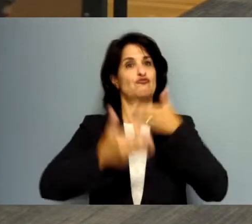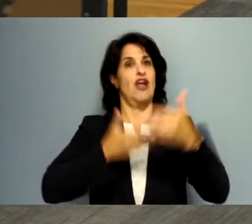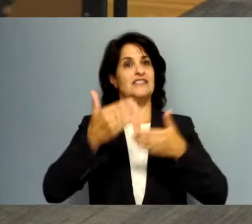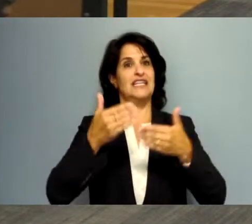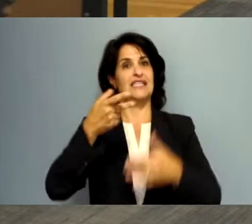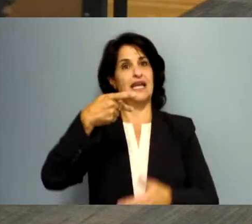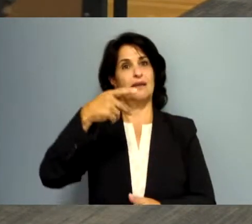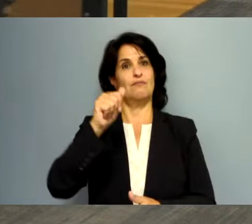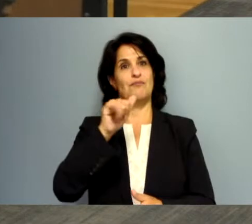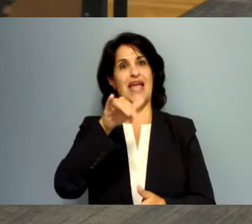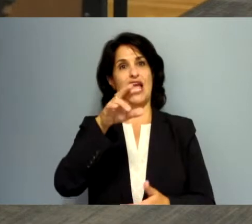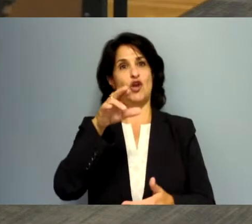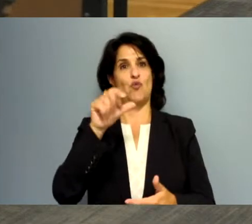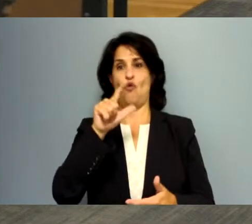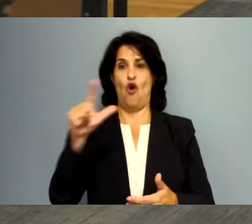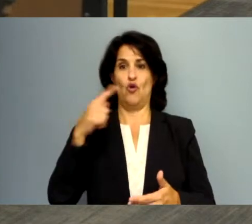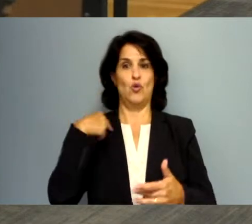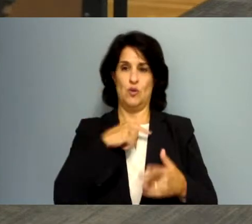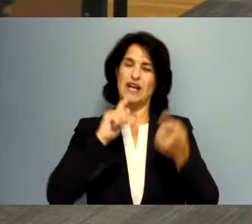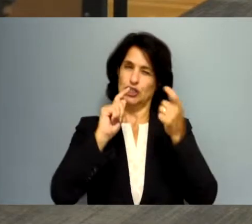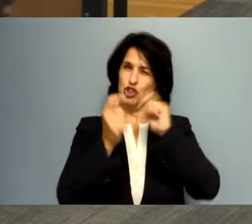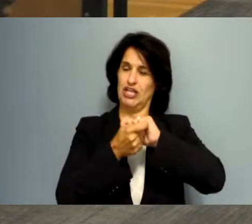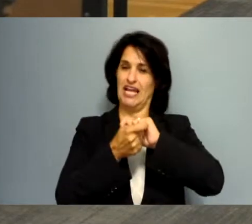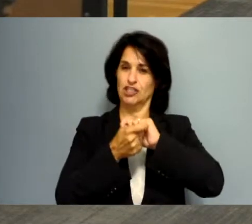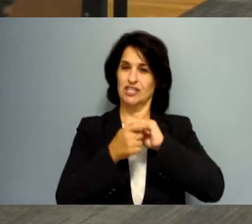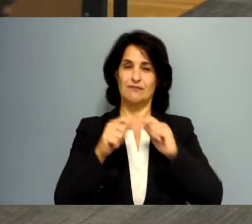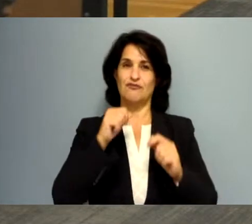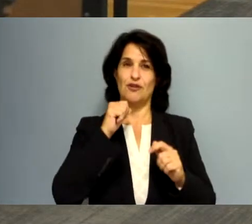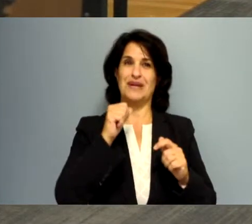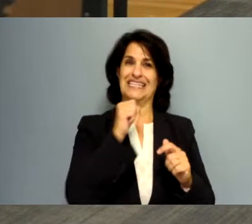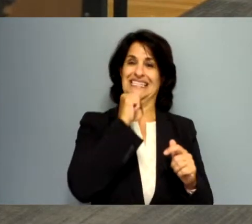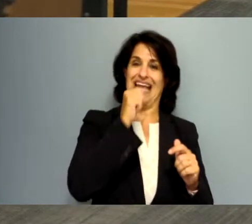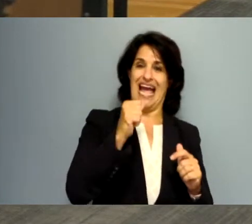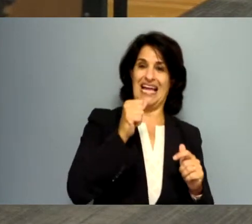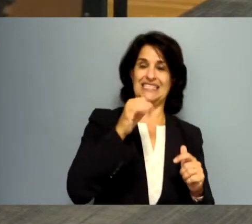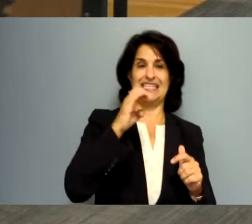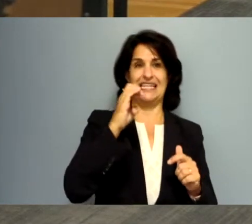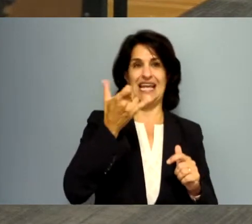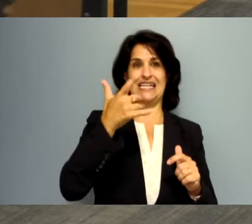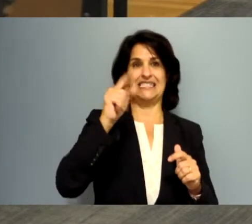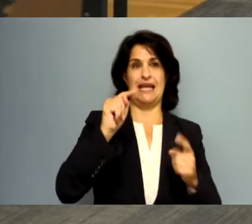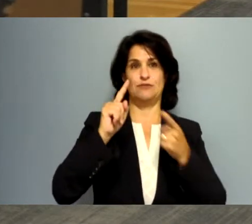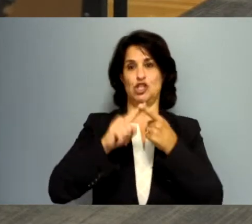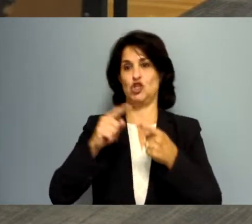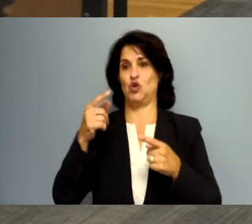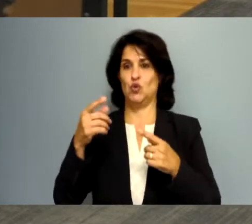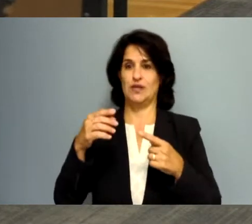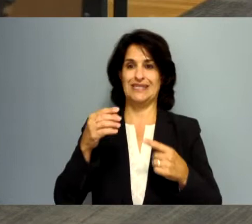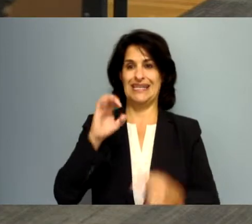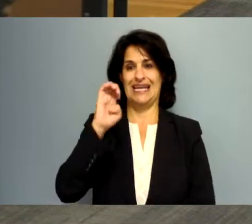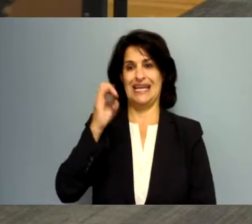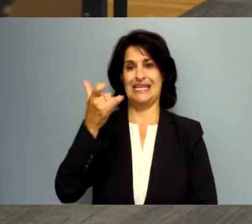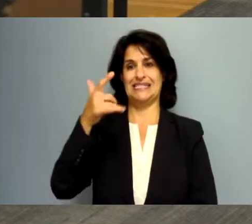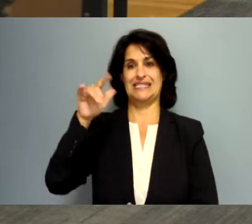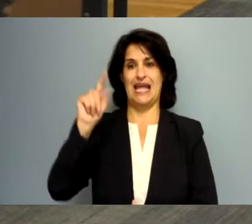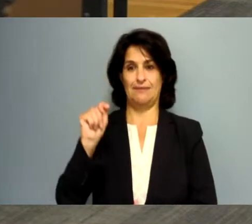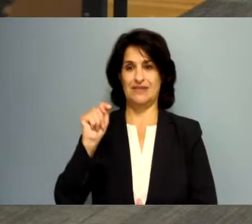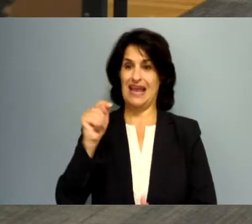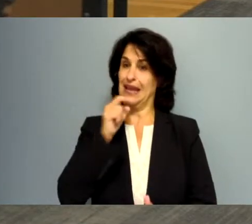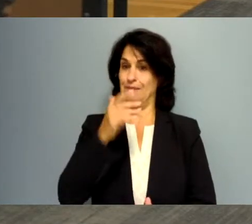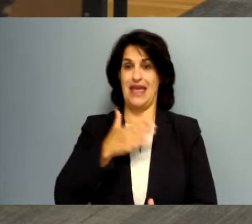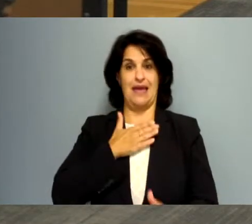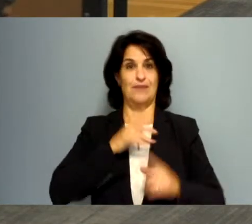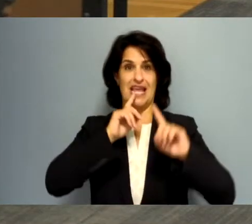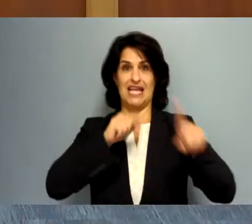to change that position from a non-exempt position to exempt. And I am happy to answer any